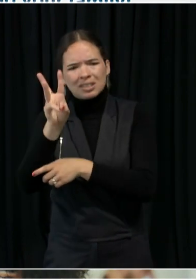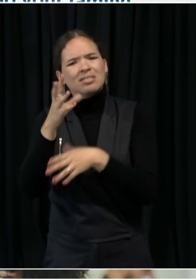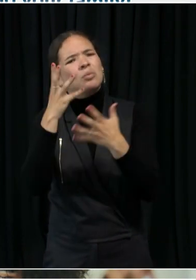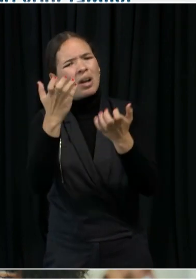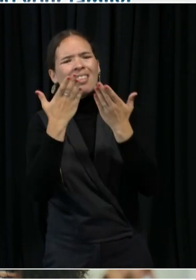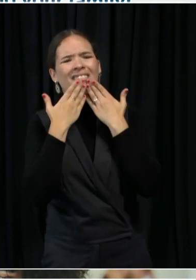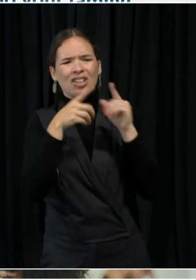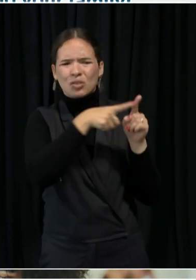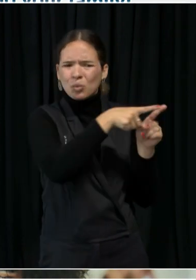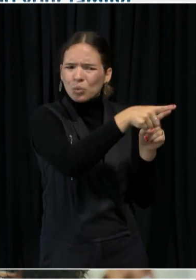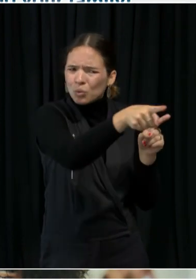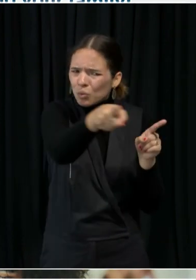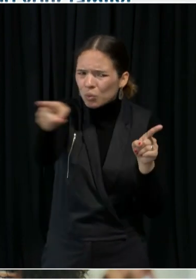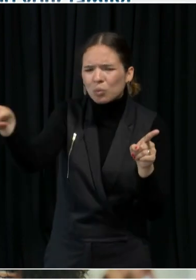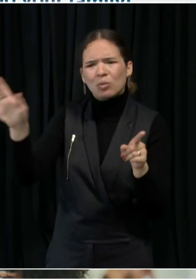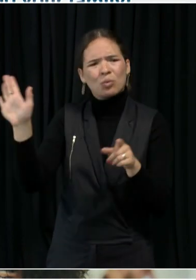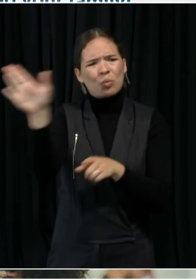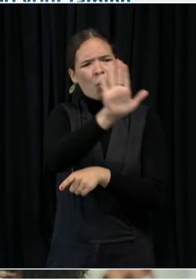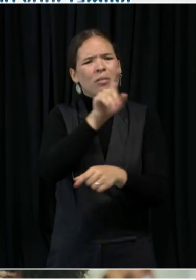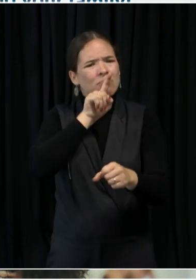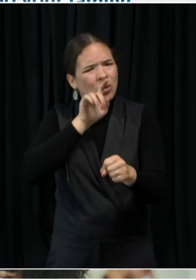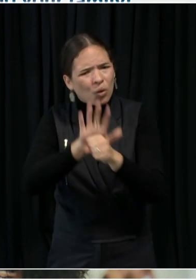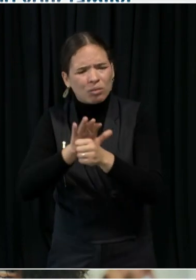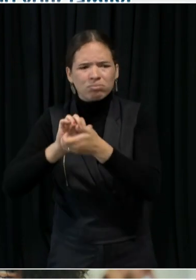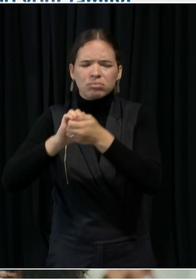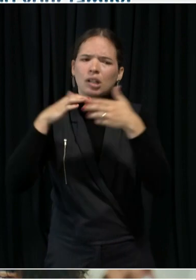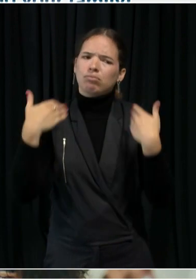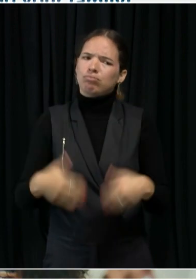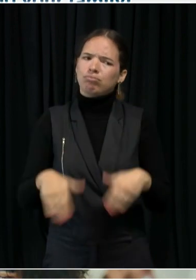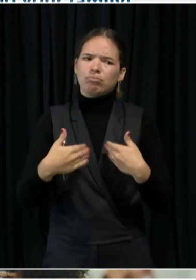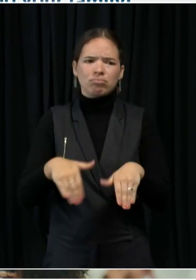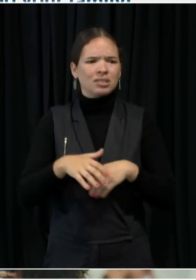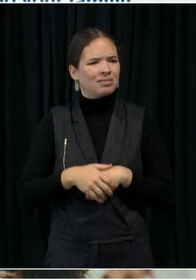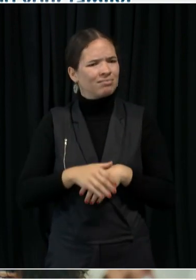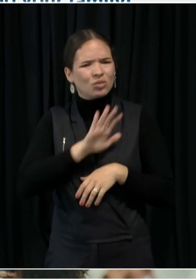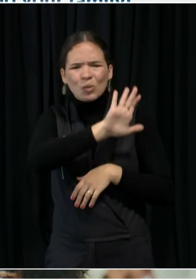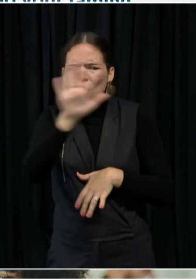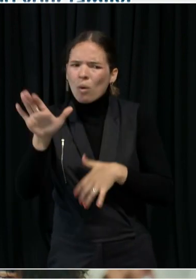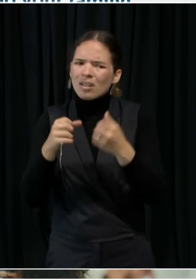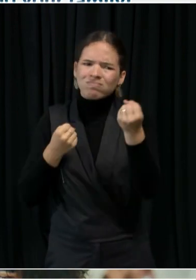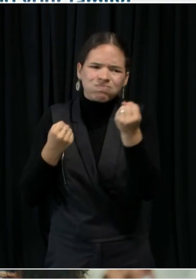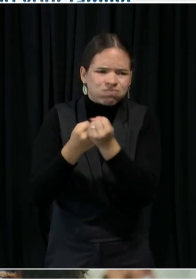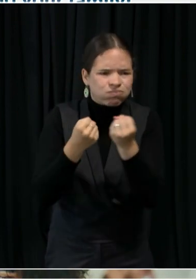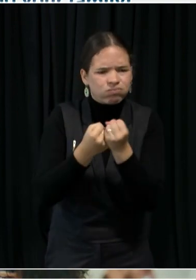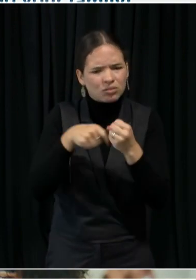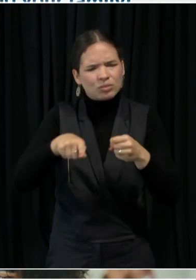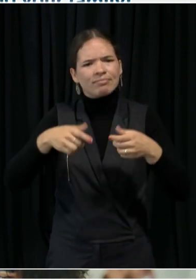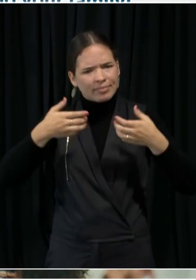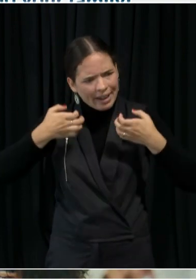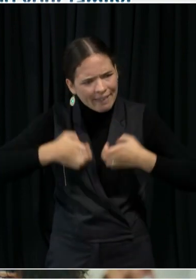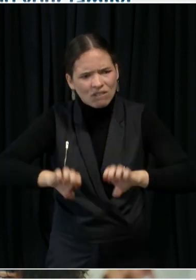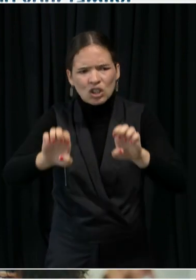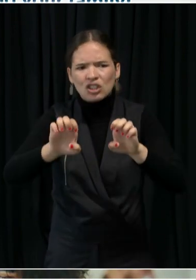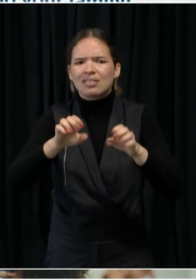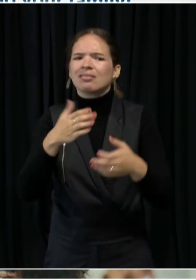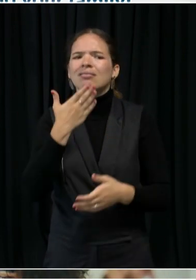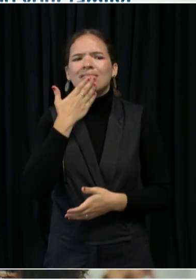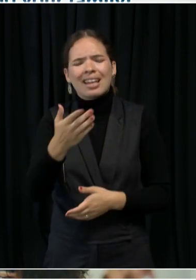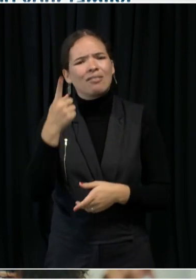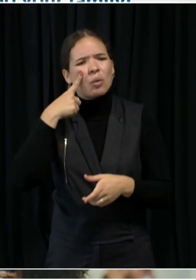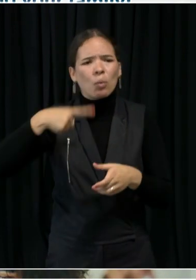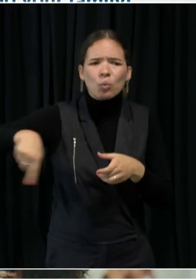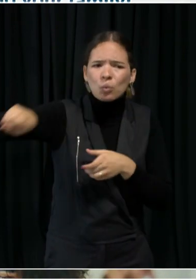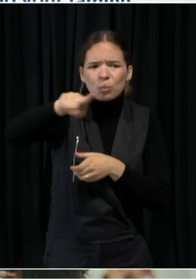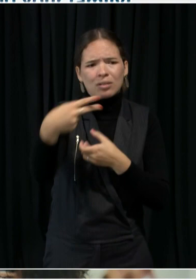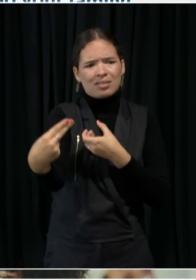their commitment and partnership in really getting behind this vital effort. Thank you all for joining us as we celebrate